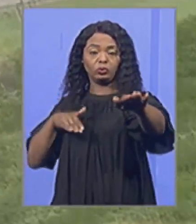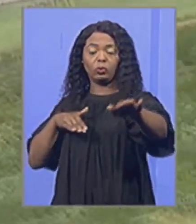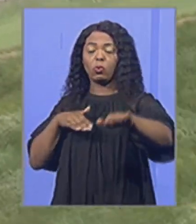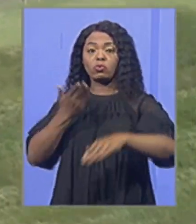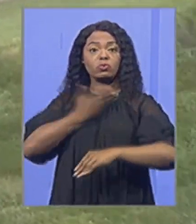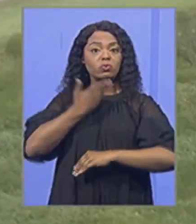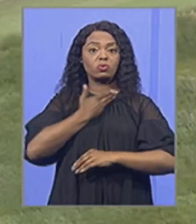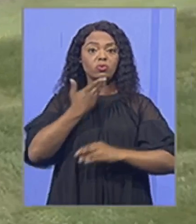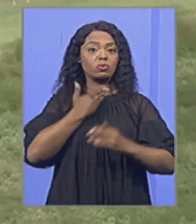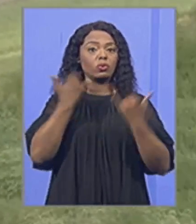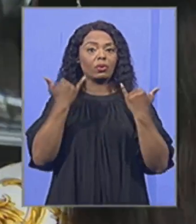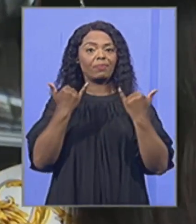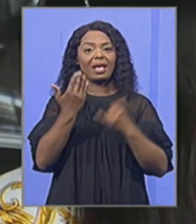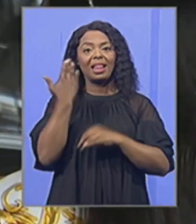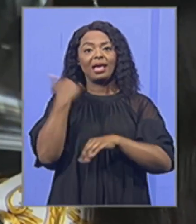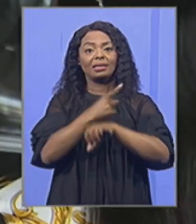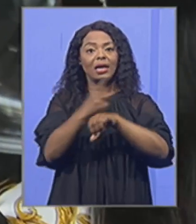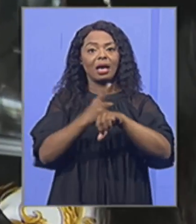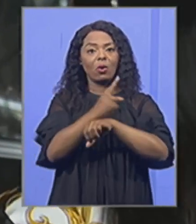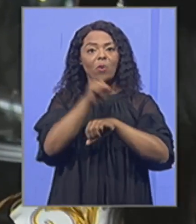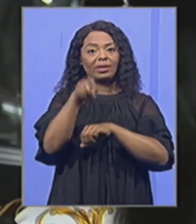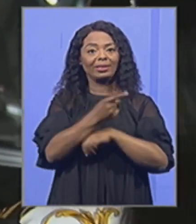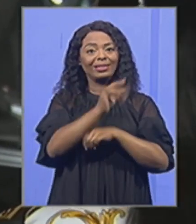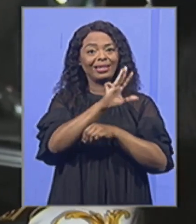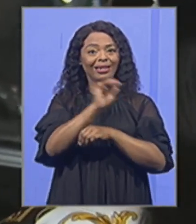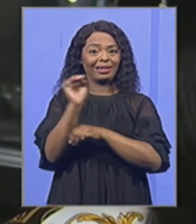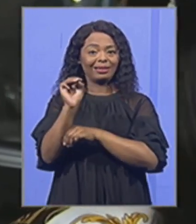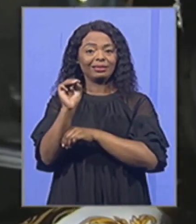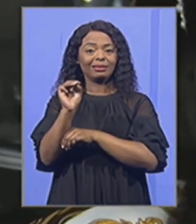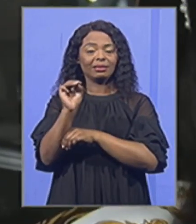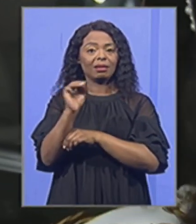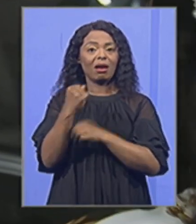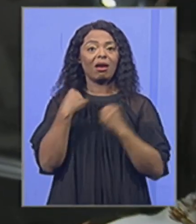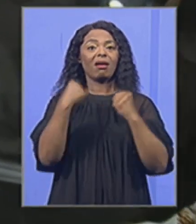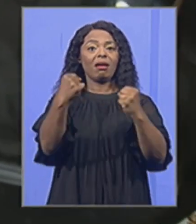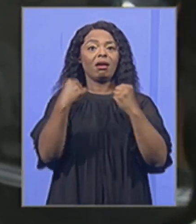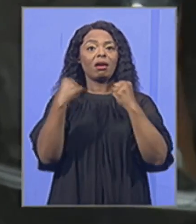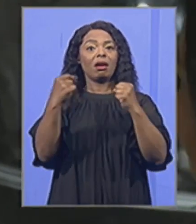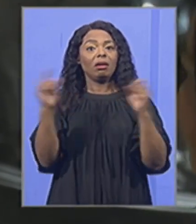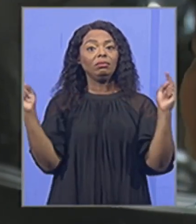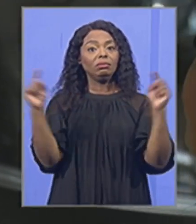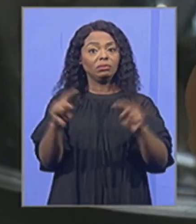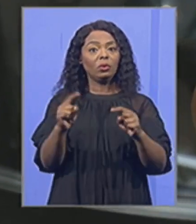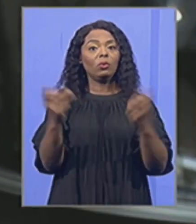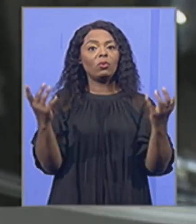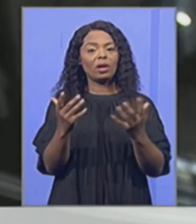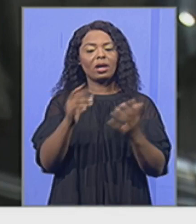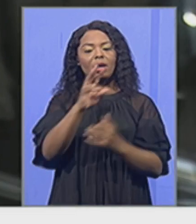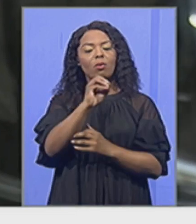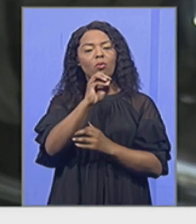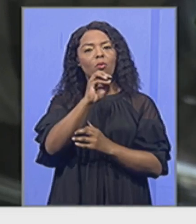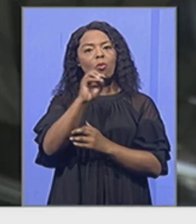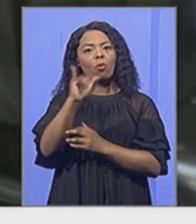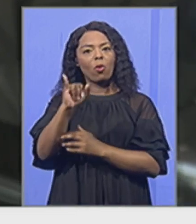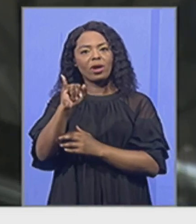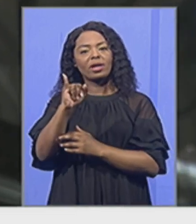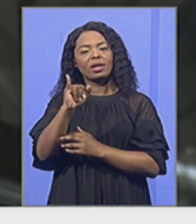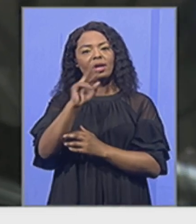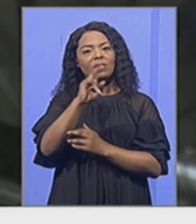were 1,900 cars an hour coming through Moy River, coming to Gauteng. There have